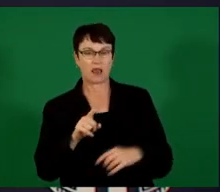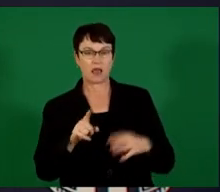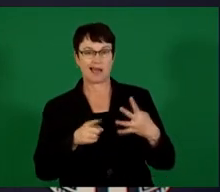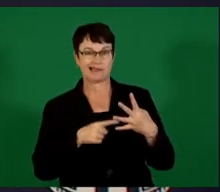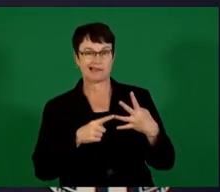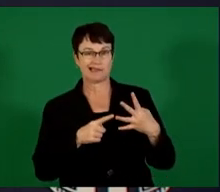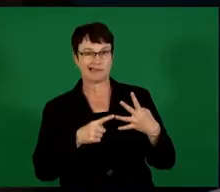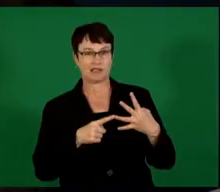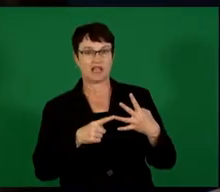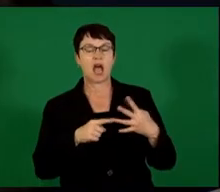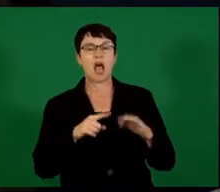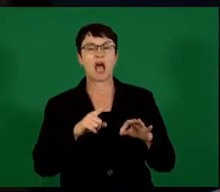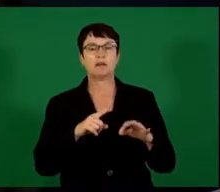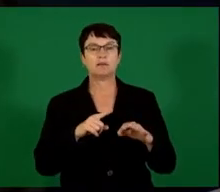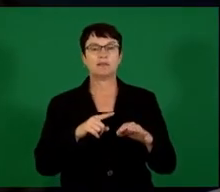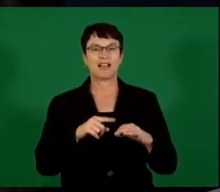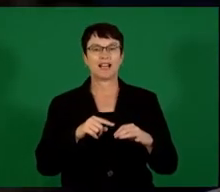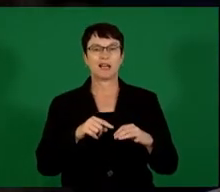Q3.